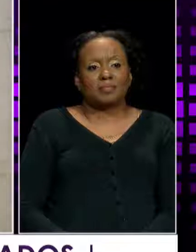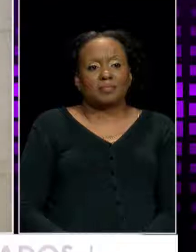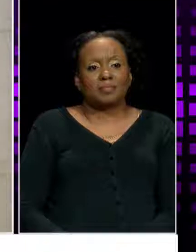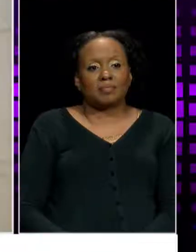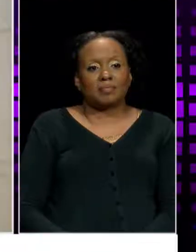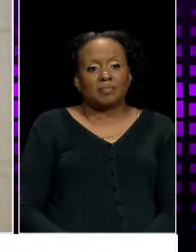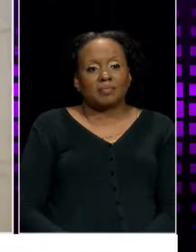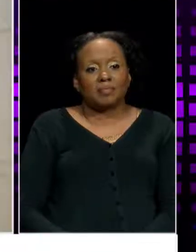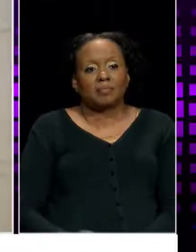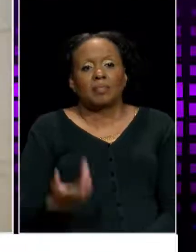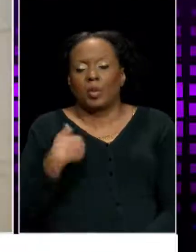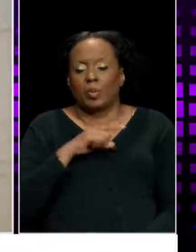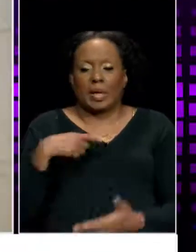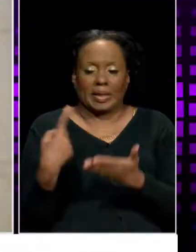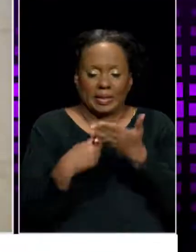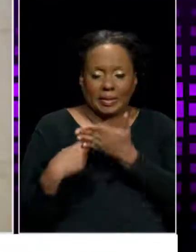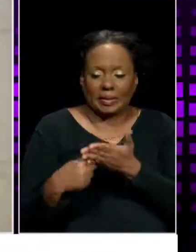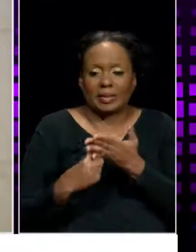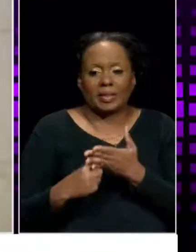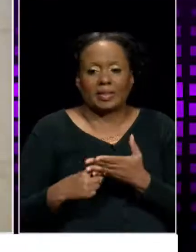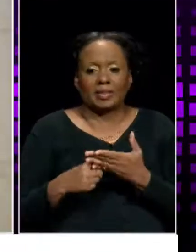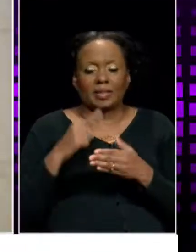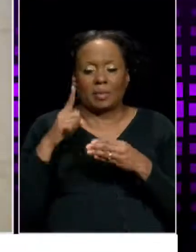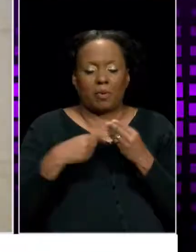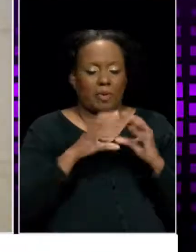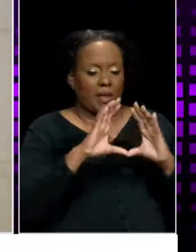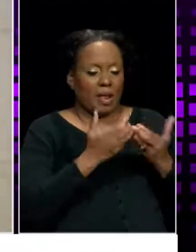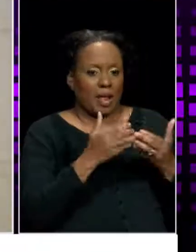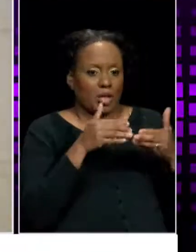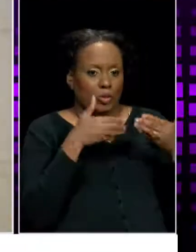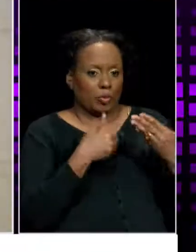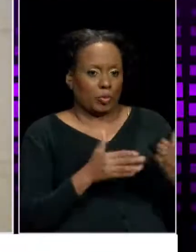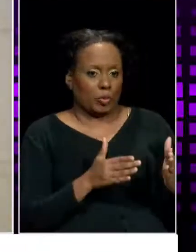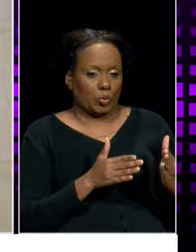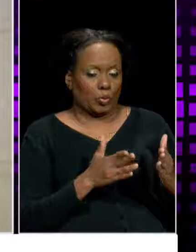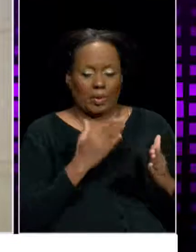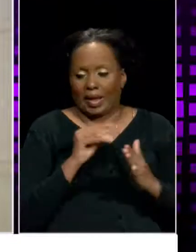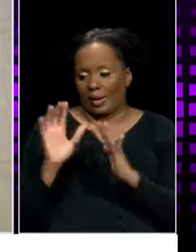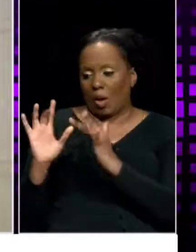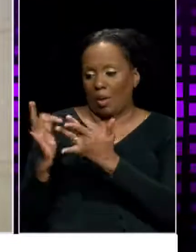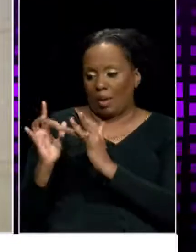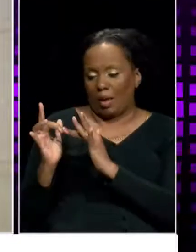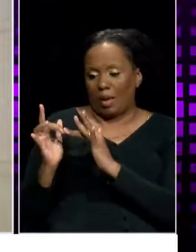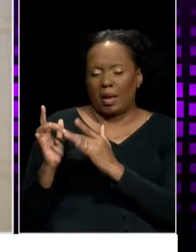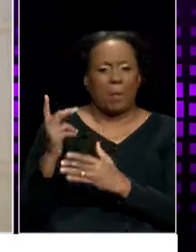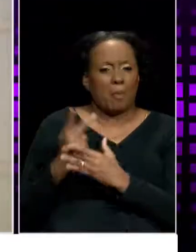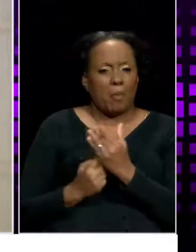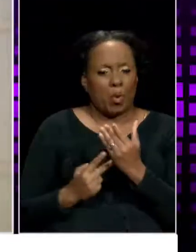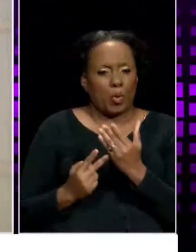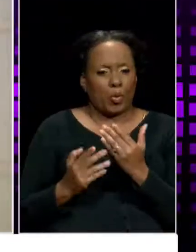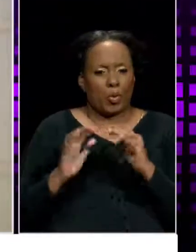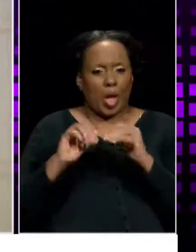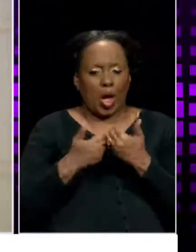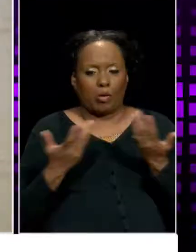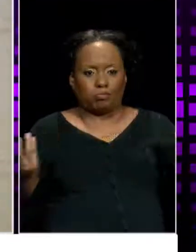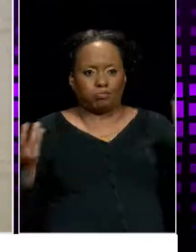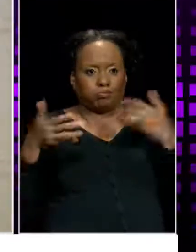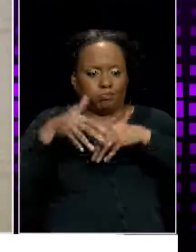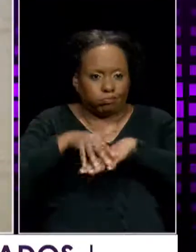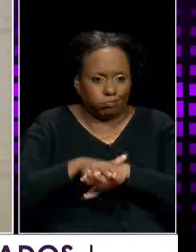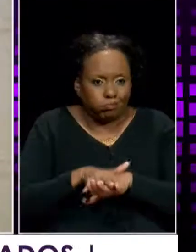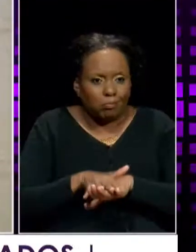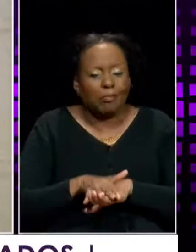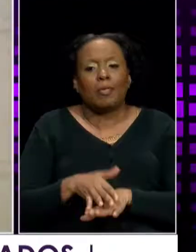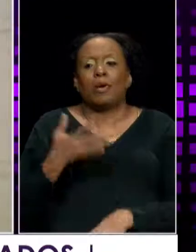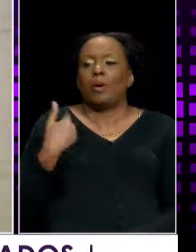face-to-face approaches to Mhm. learning. We would have did in our education poll, we would have asked you reporters whether